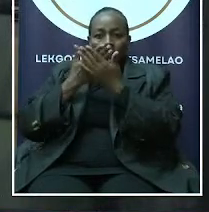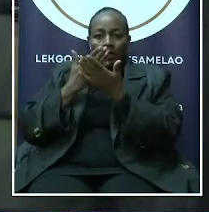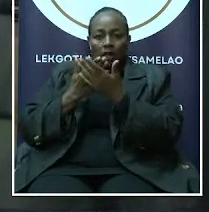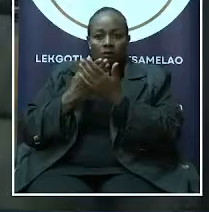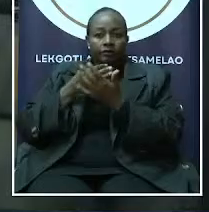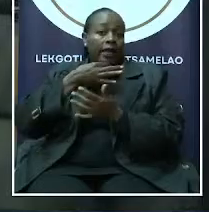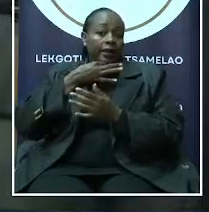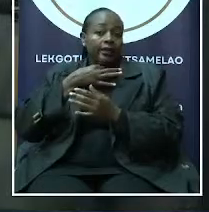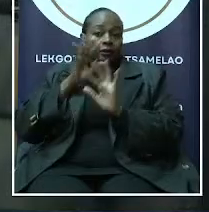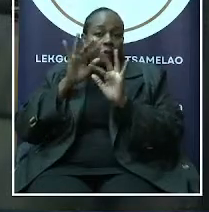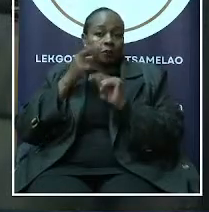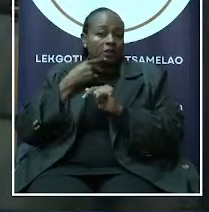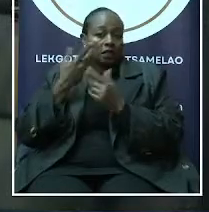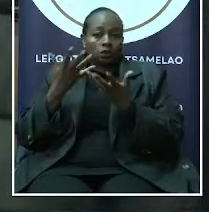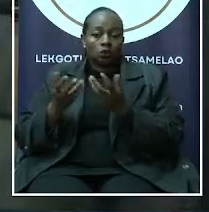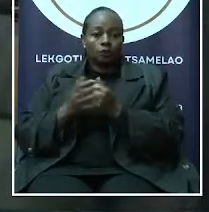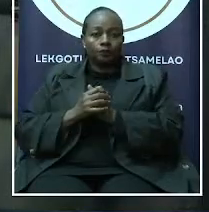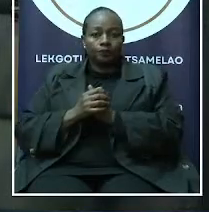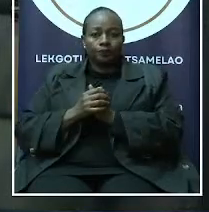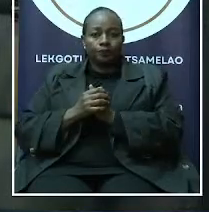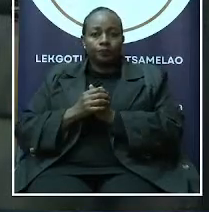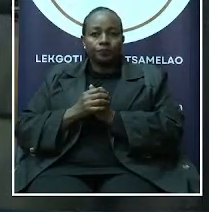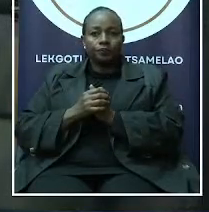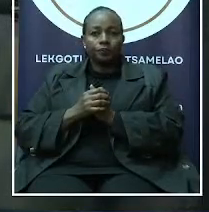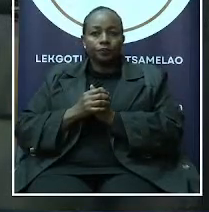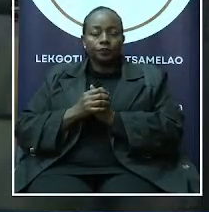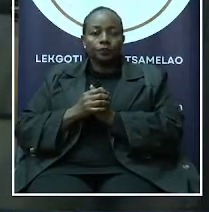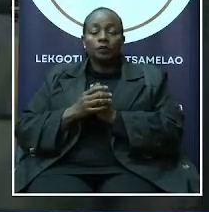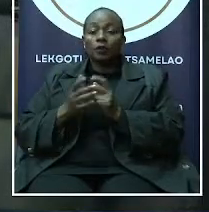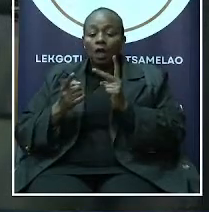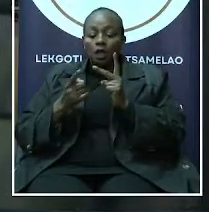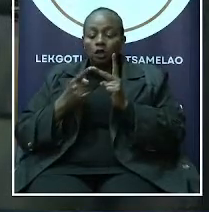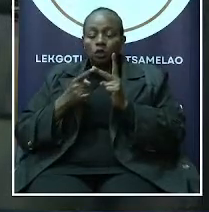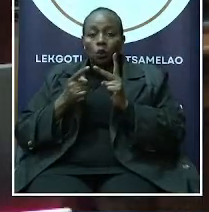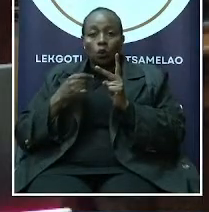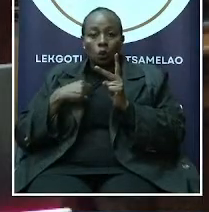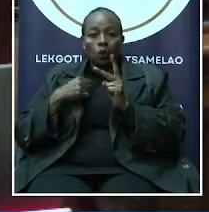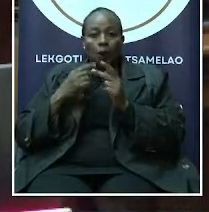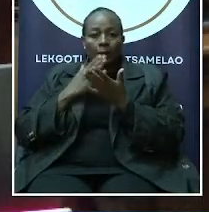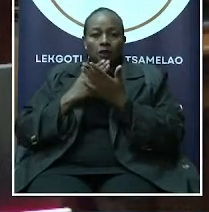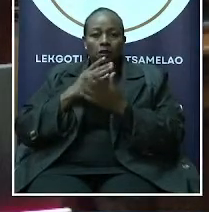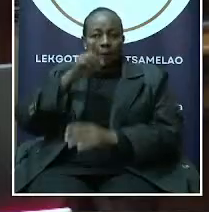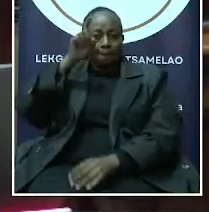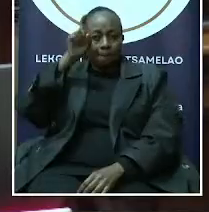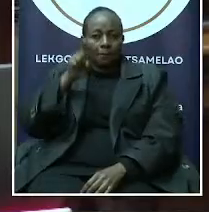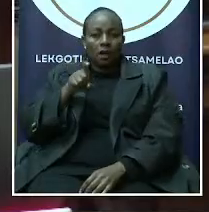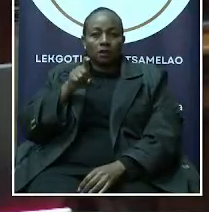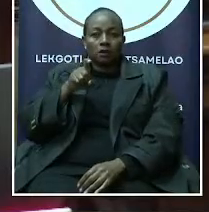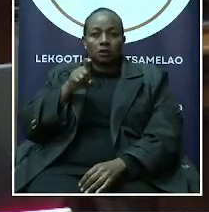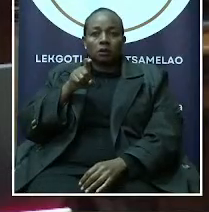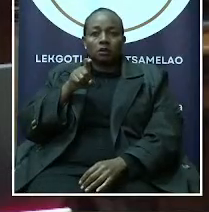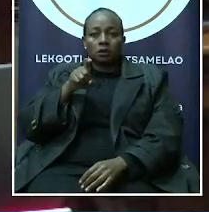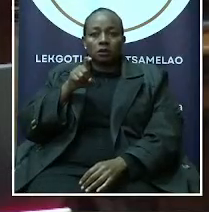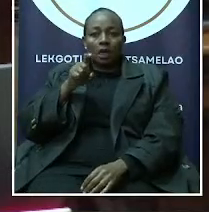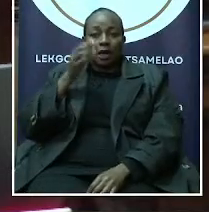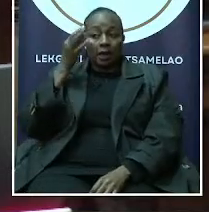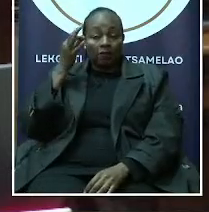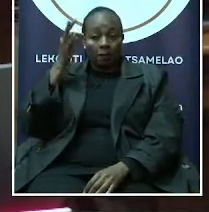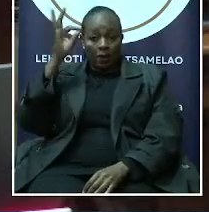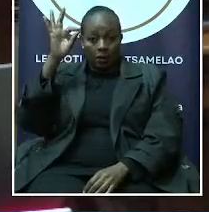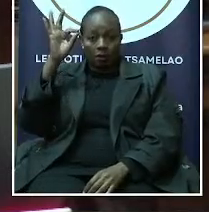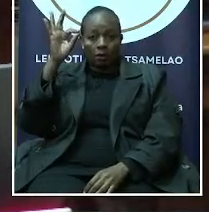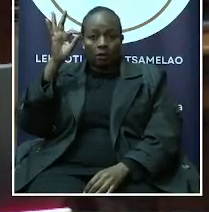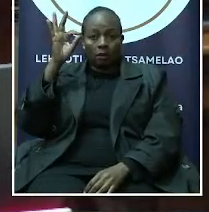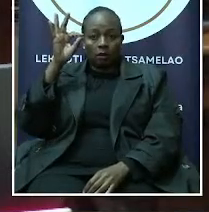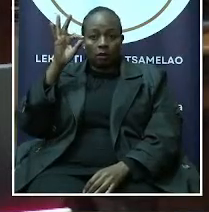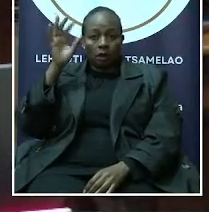people would know, or English speakers. Secondly, mandatory youth employment for government contractors. So